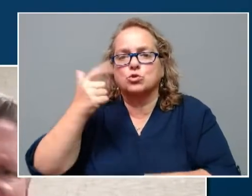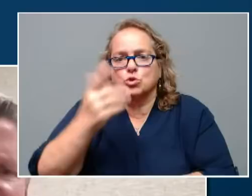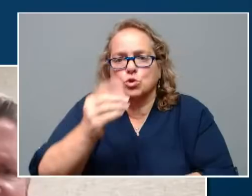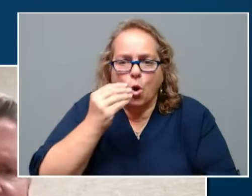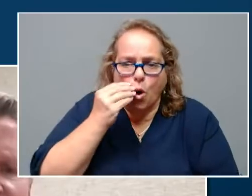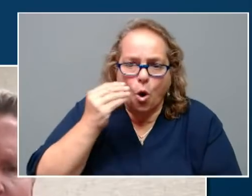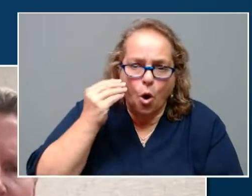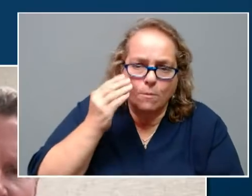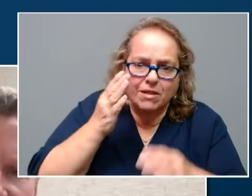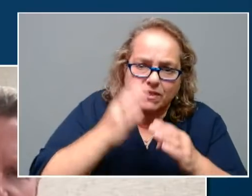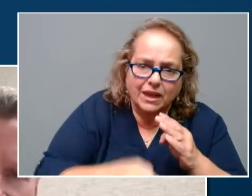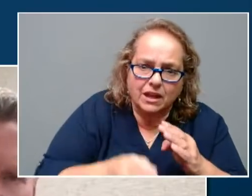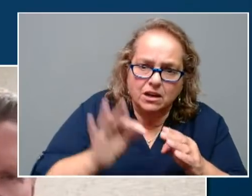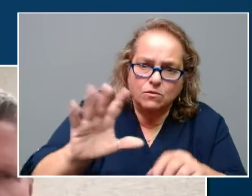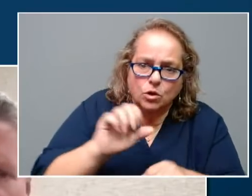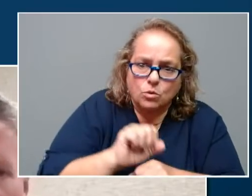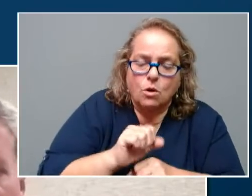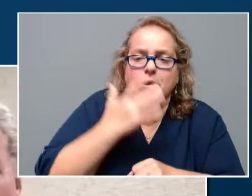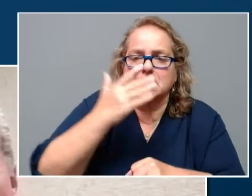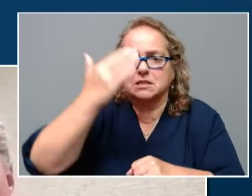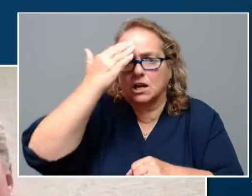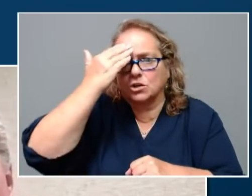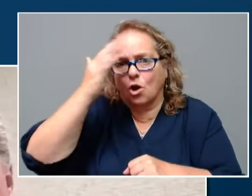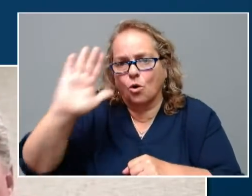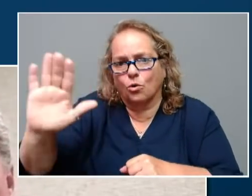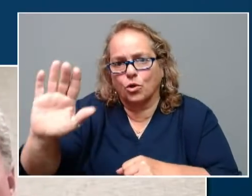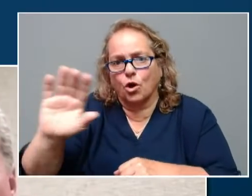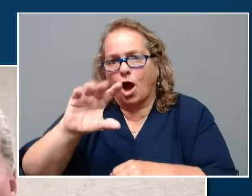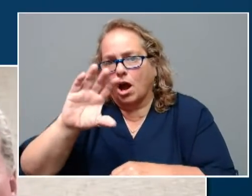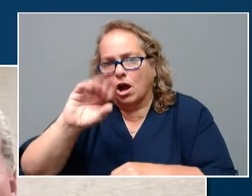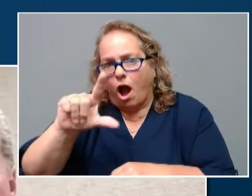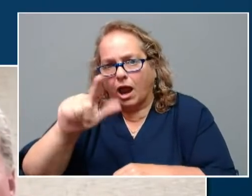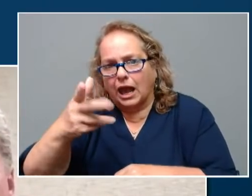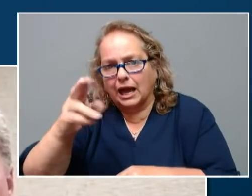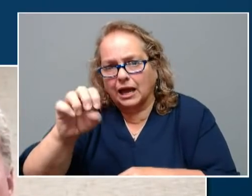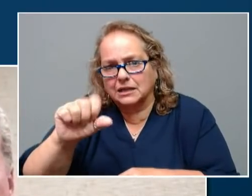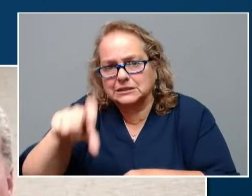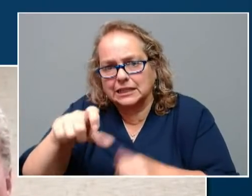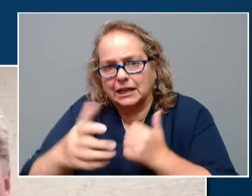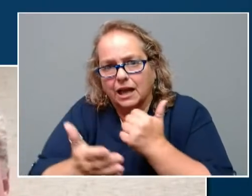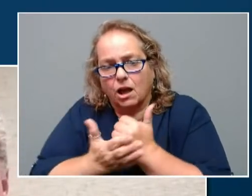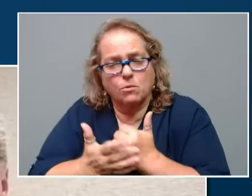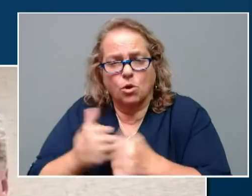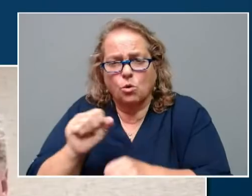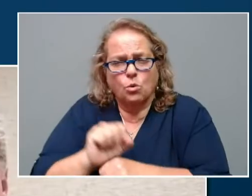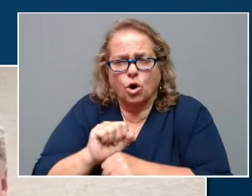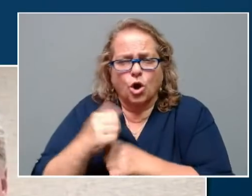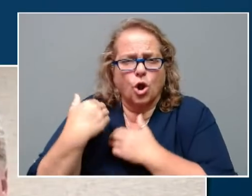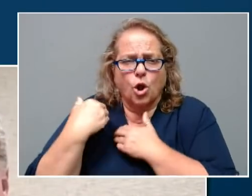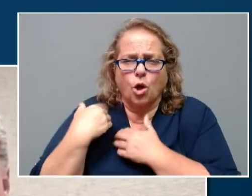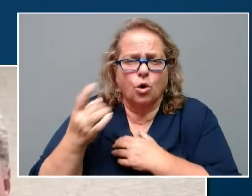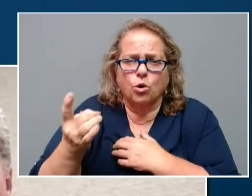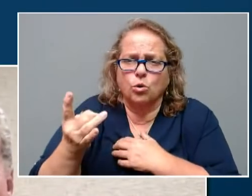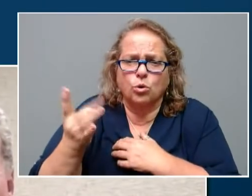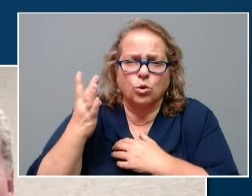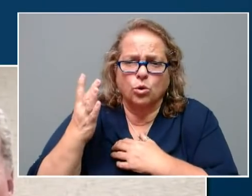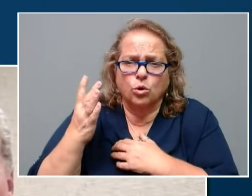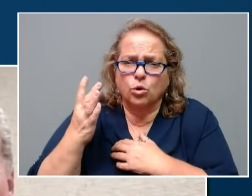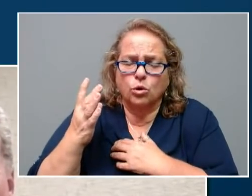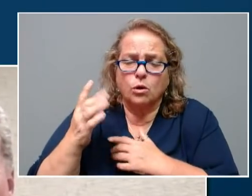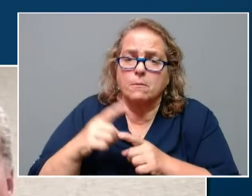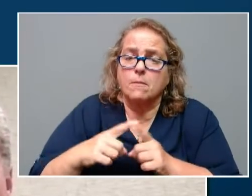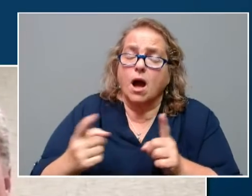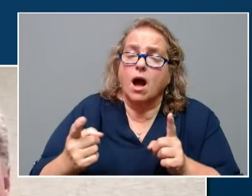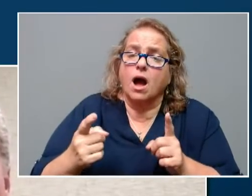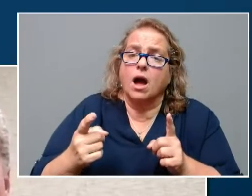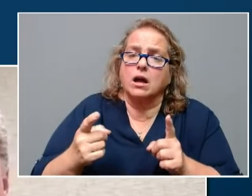their colleagues need help to handle the workload. Not just the workload itself, but to share with compassion in